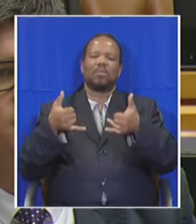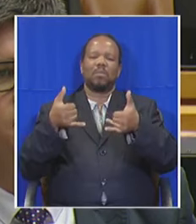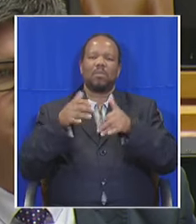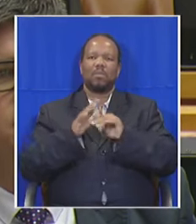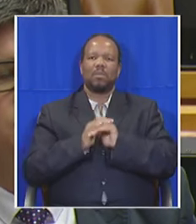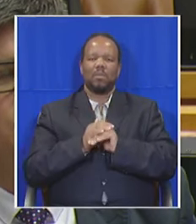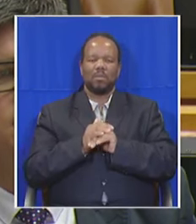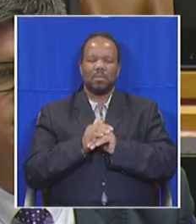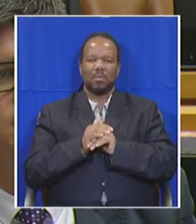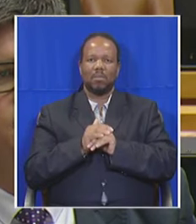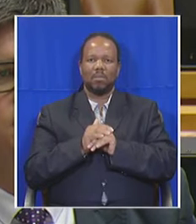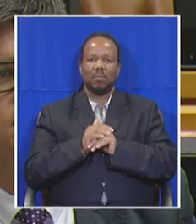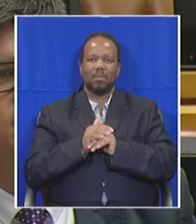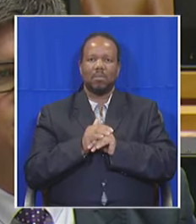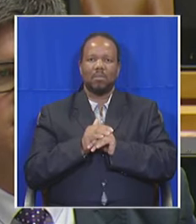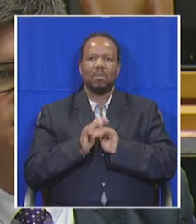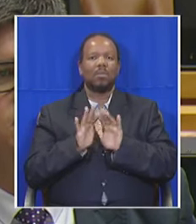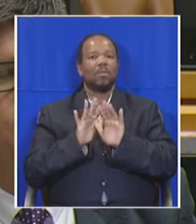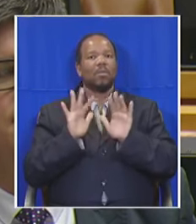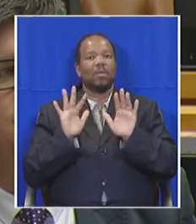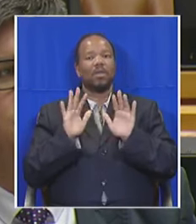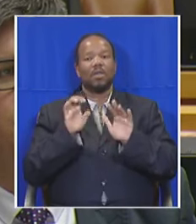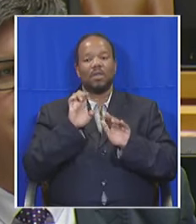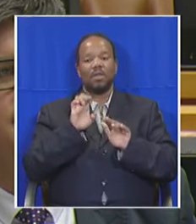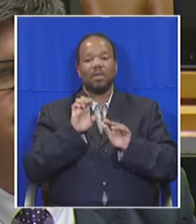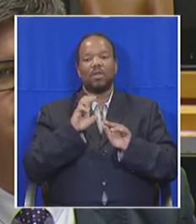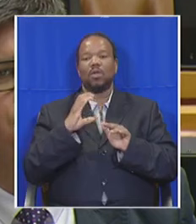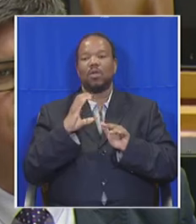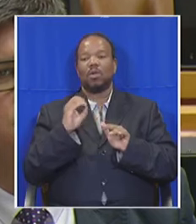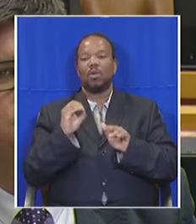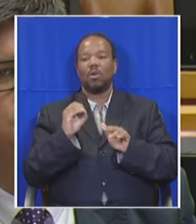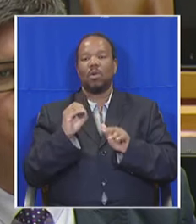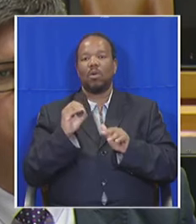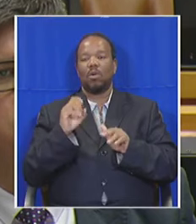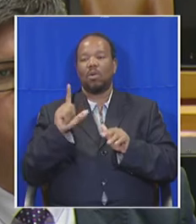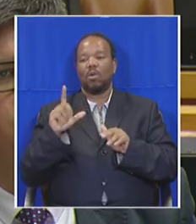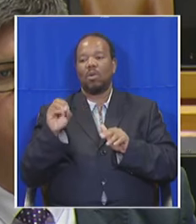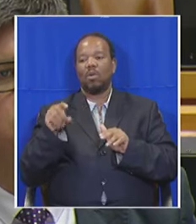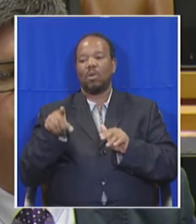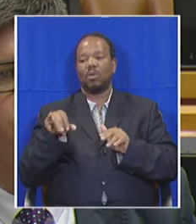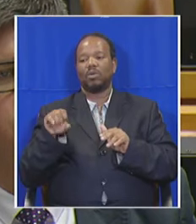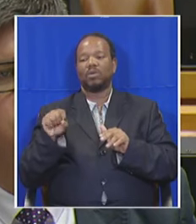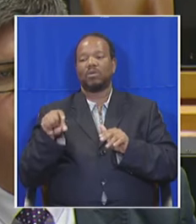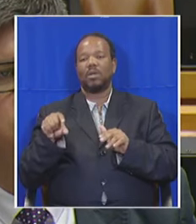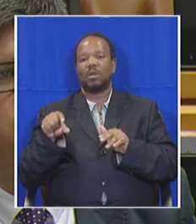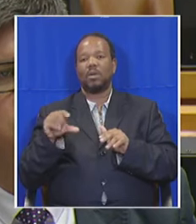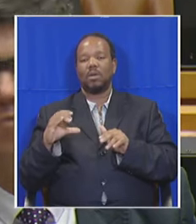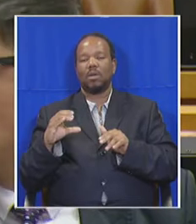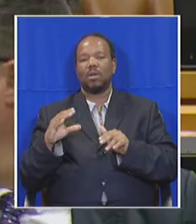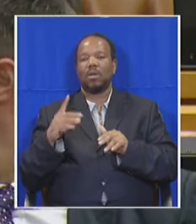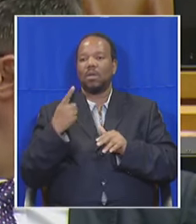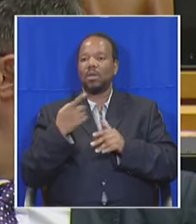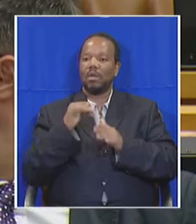Also notes that the Ecologic Awards identify and award individuals, organizations,